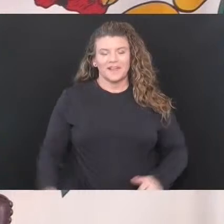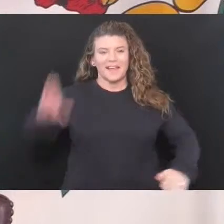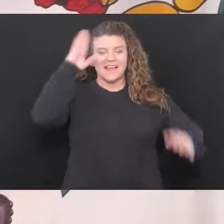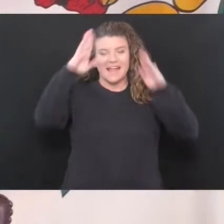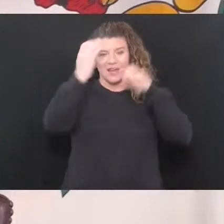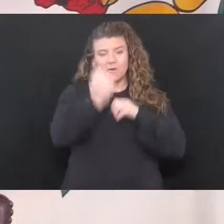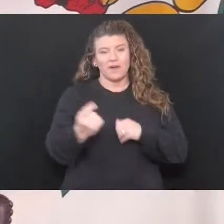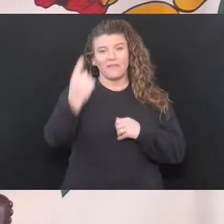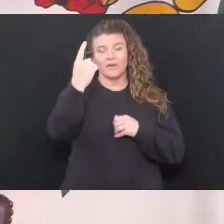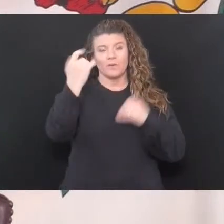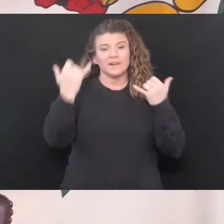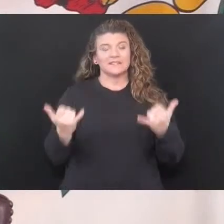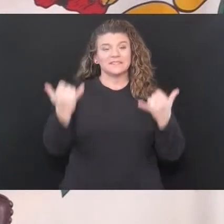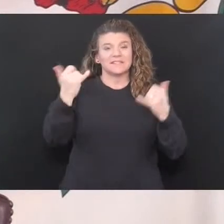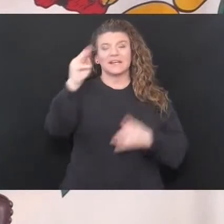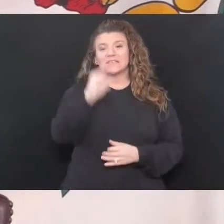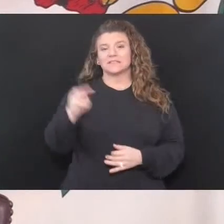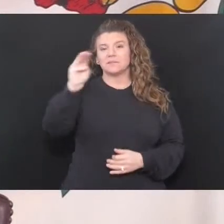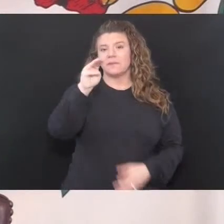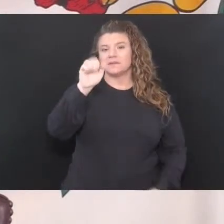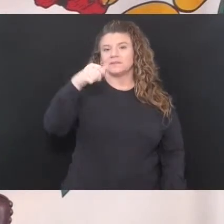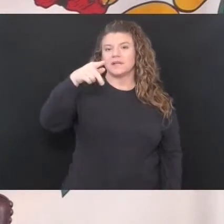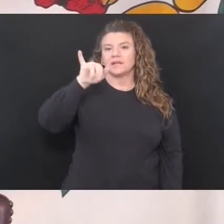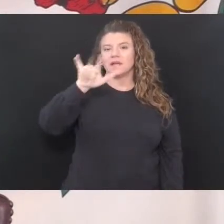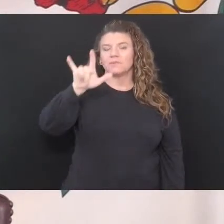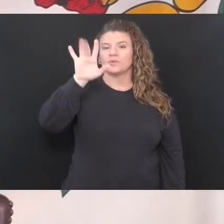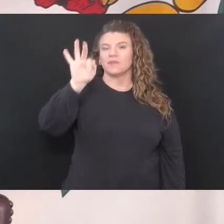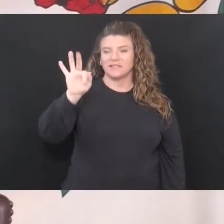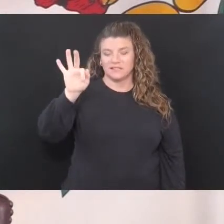Hello, everyone. It's Monday, April the 19th.